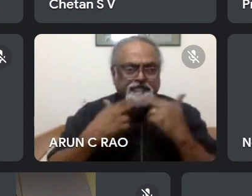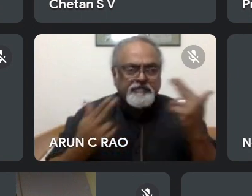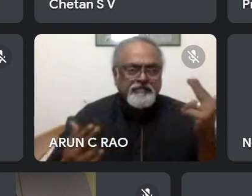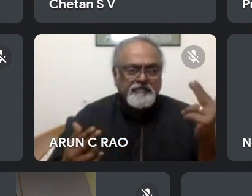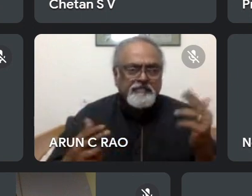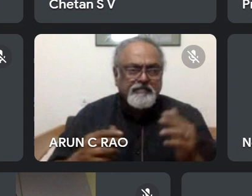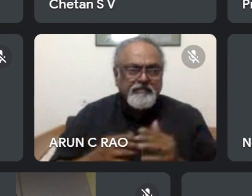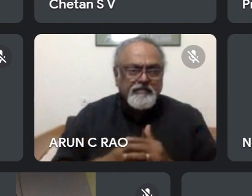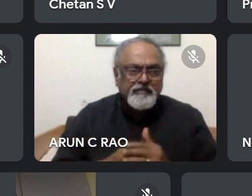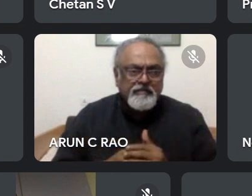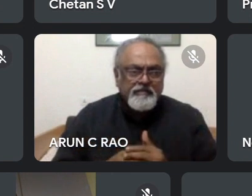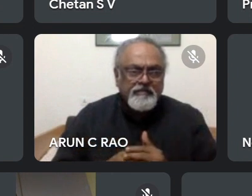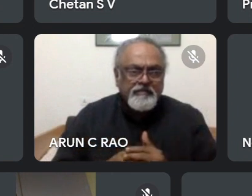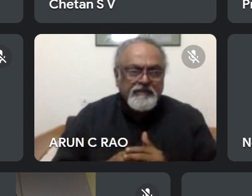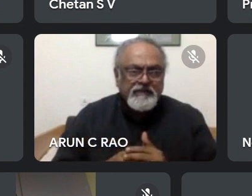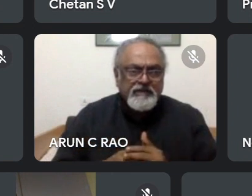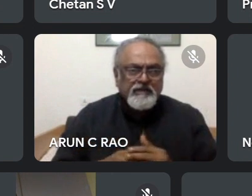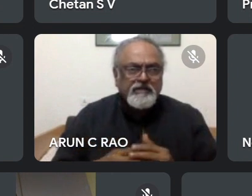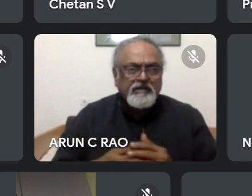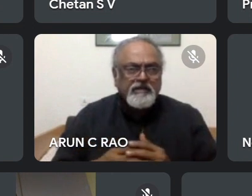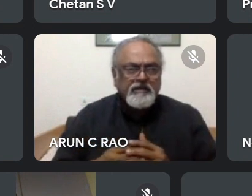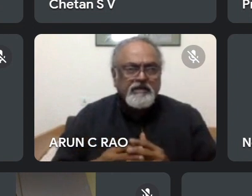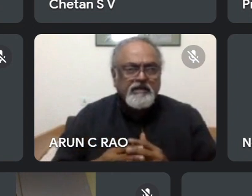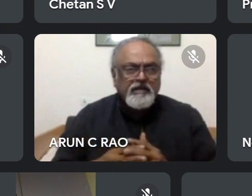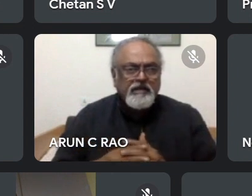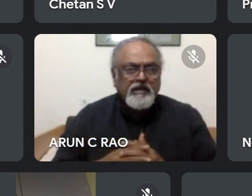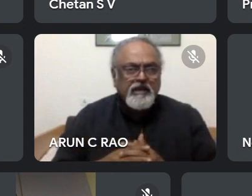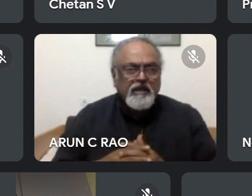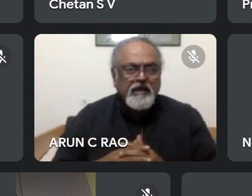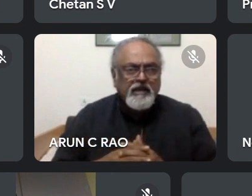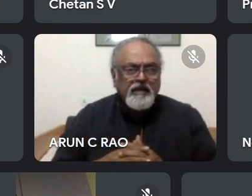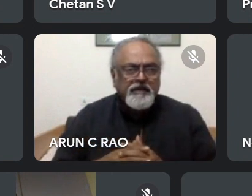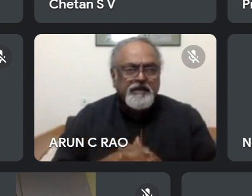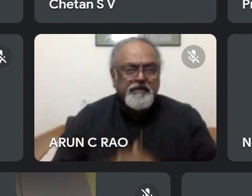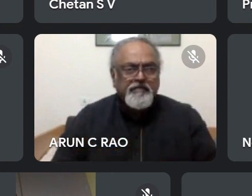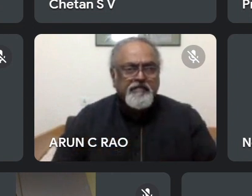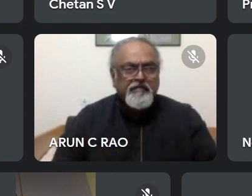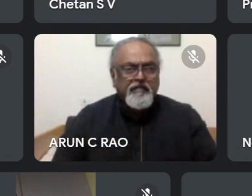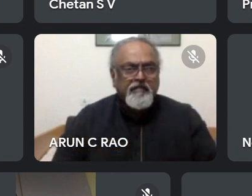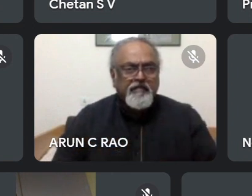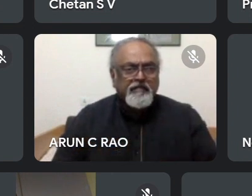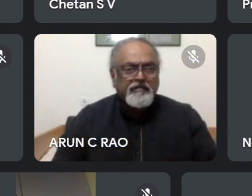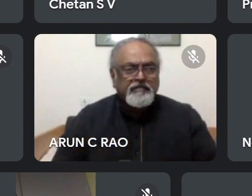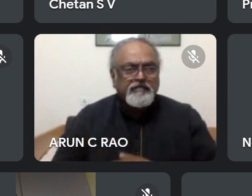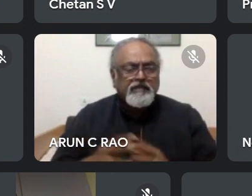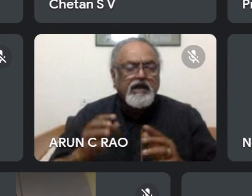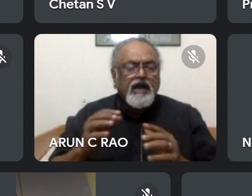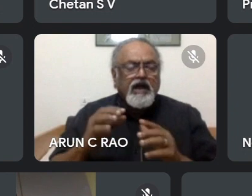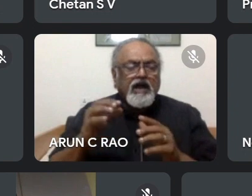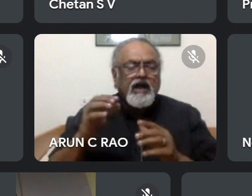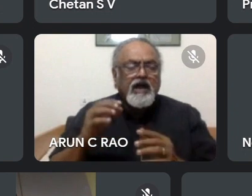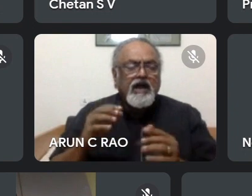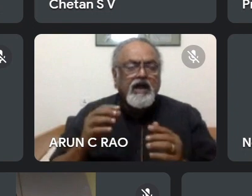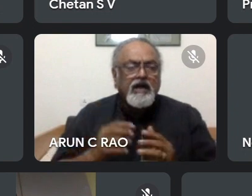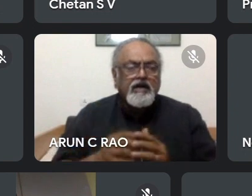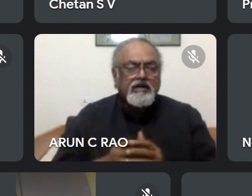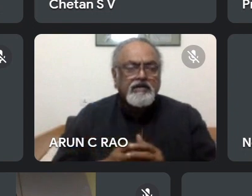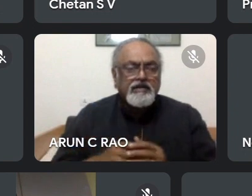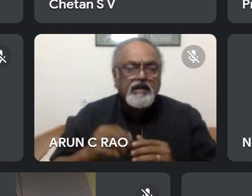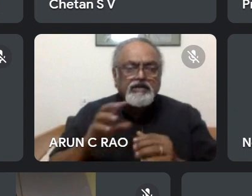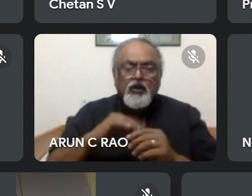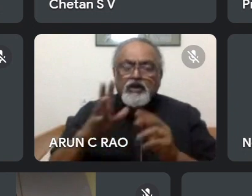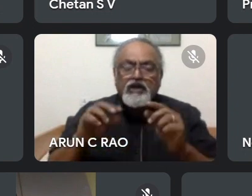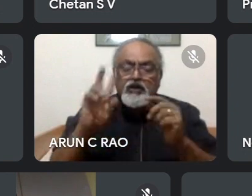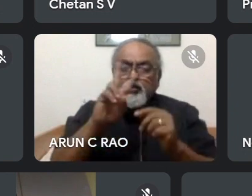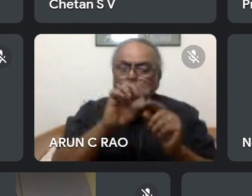There was a quote from her. I'm not going to explain it because everything that I want to say about that question is in that 2